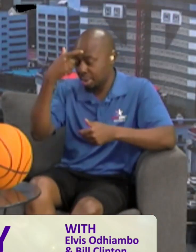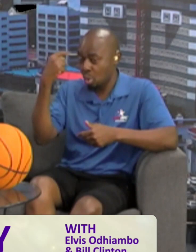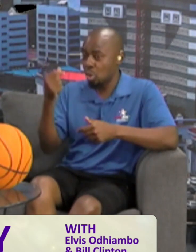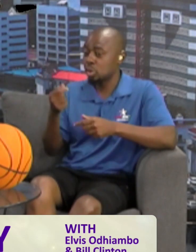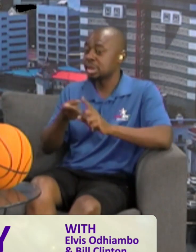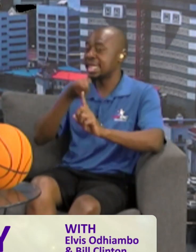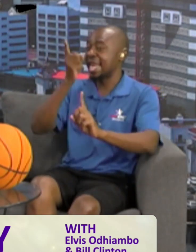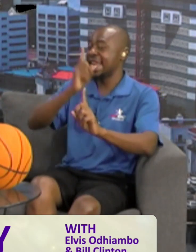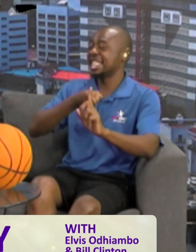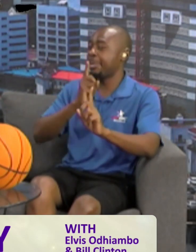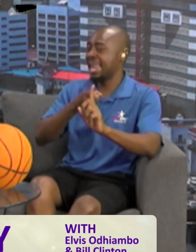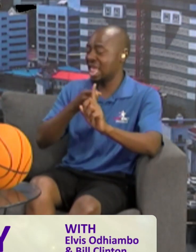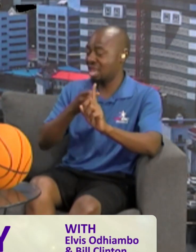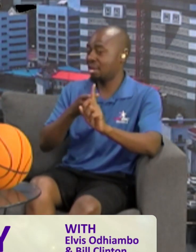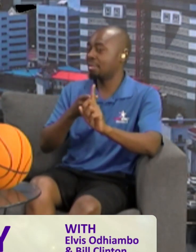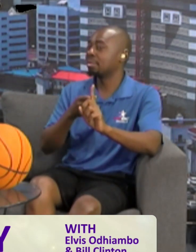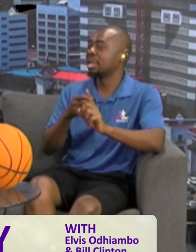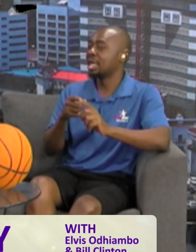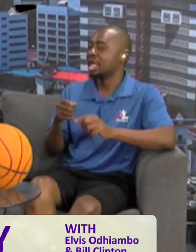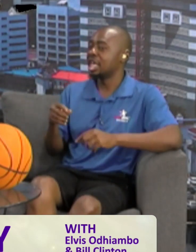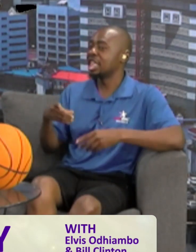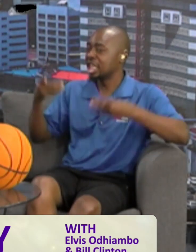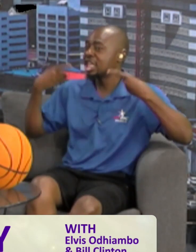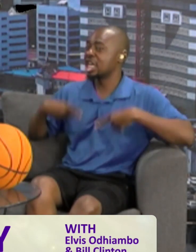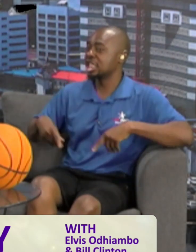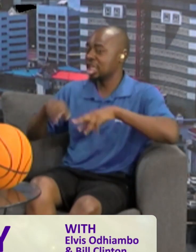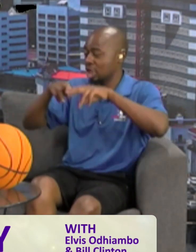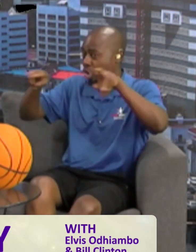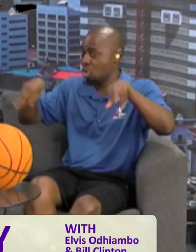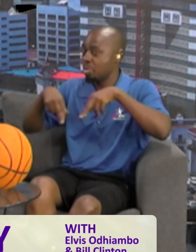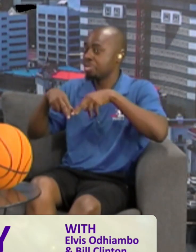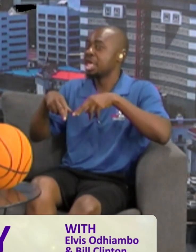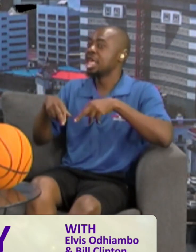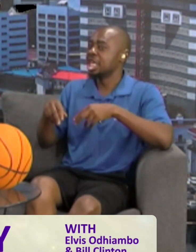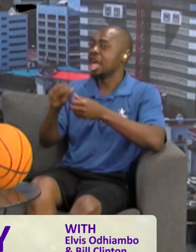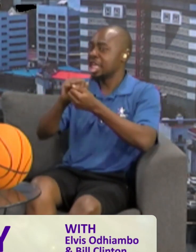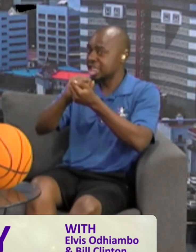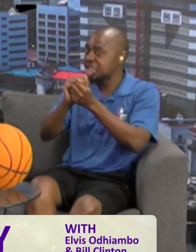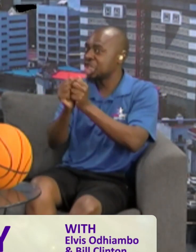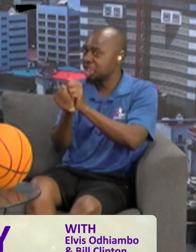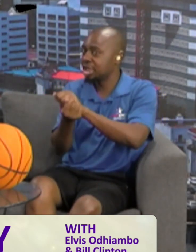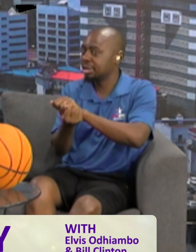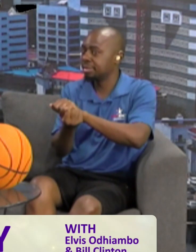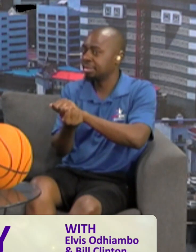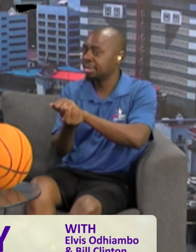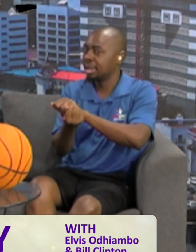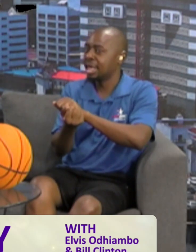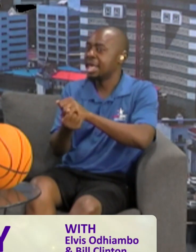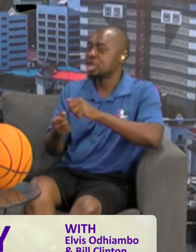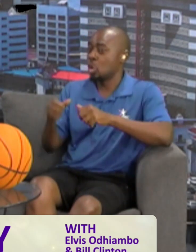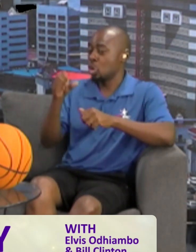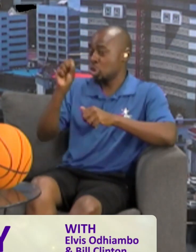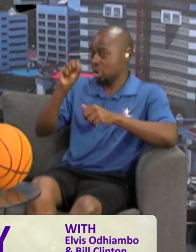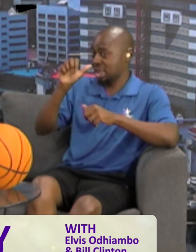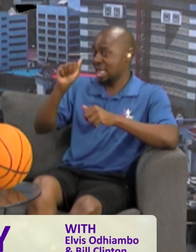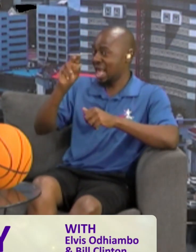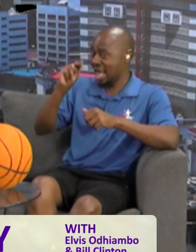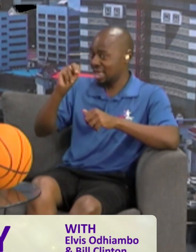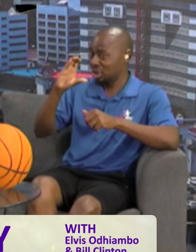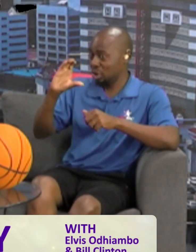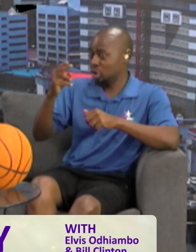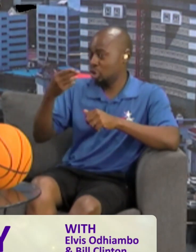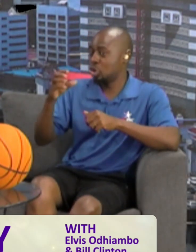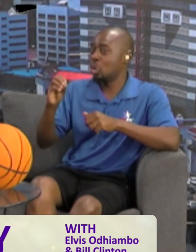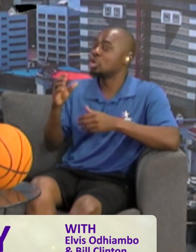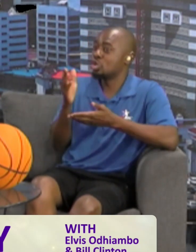Okay, I believe right now the coach is really trying very well, especially in the discipline in the dressing room. Right now, that is something that is